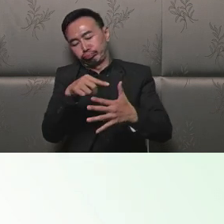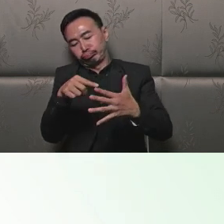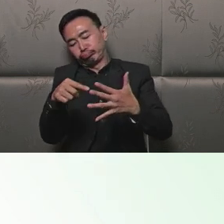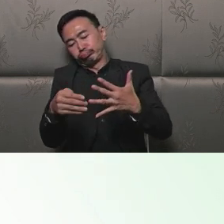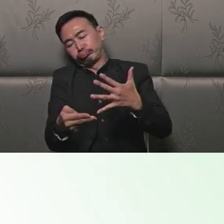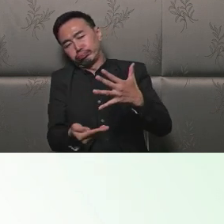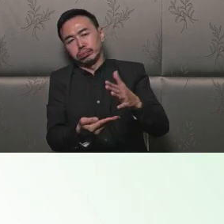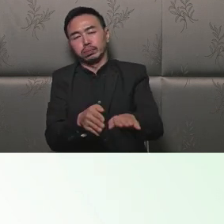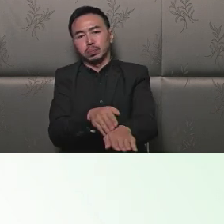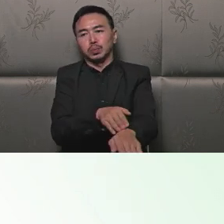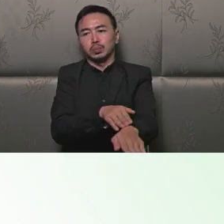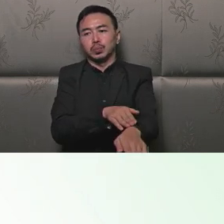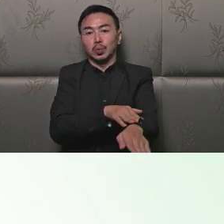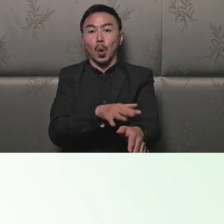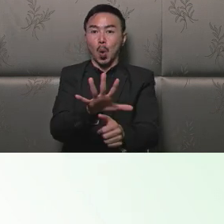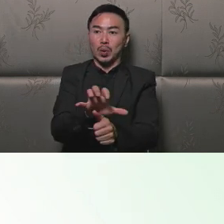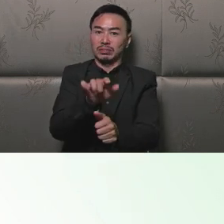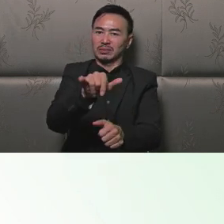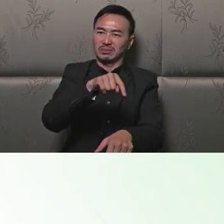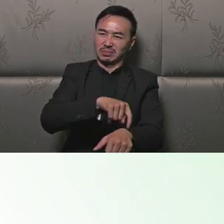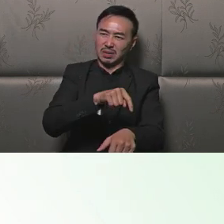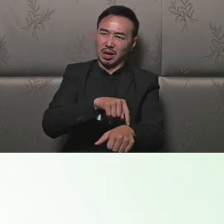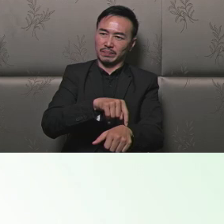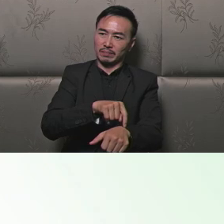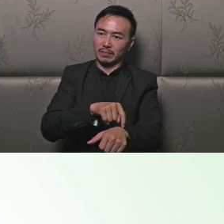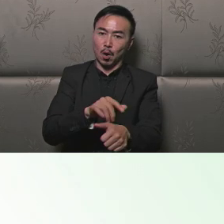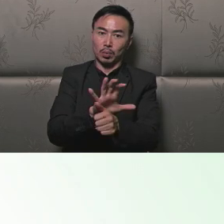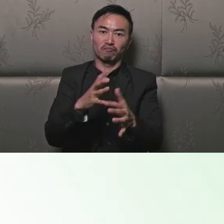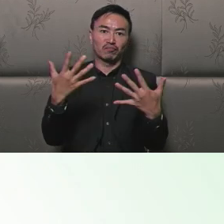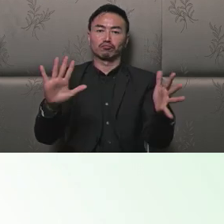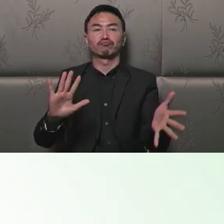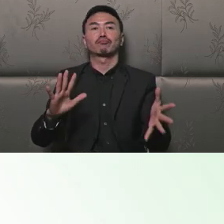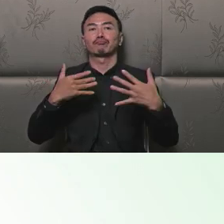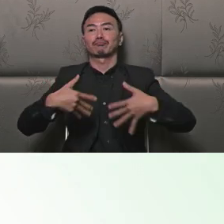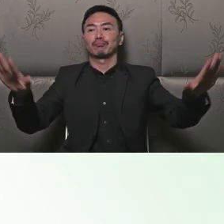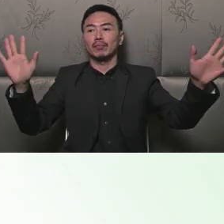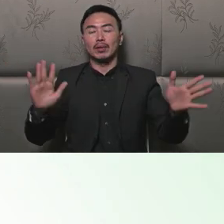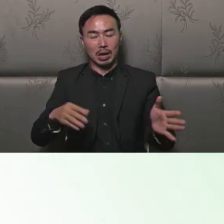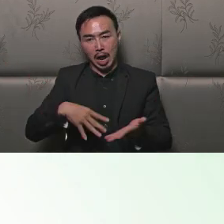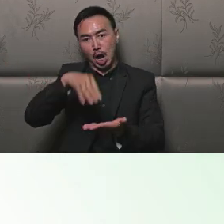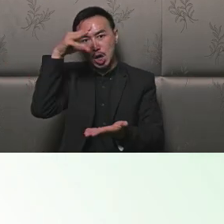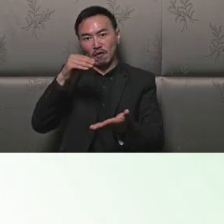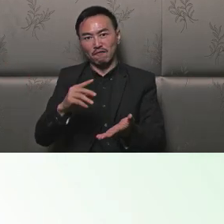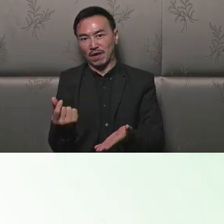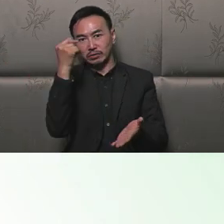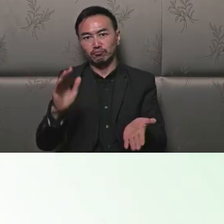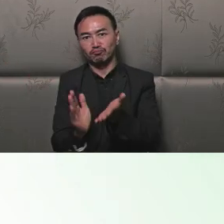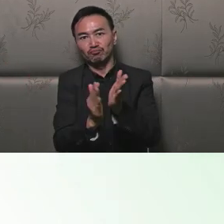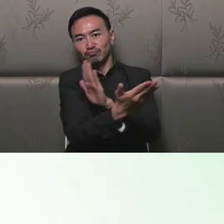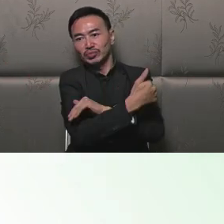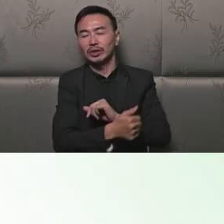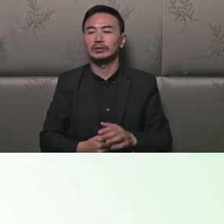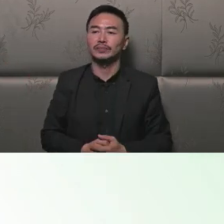learning recovery, we have the law called the ARA law, or the Learning Recovery Law of